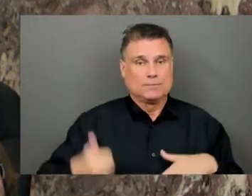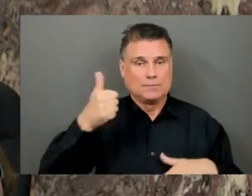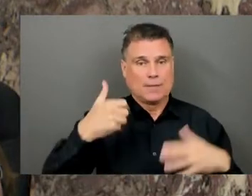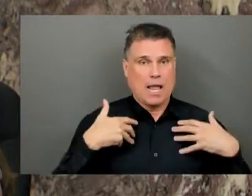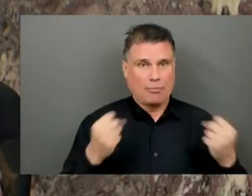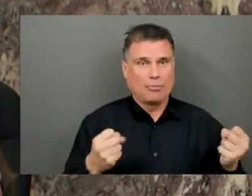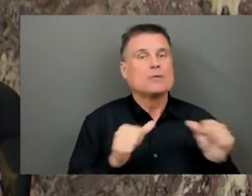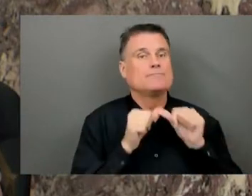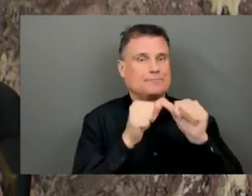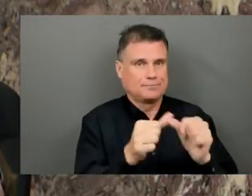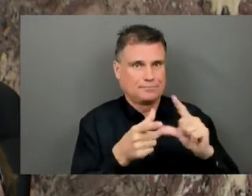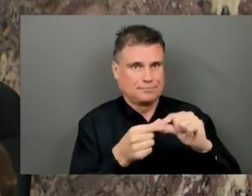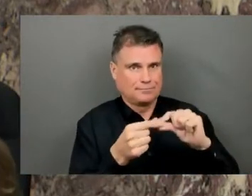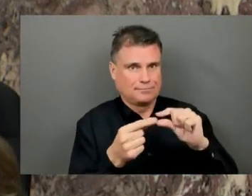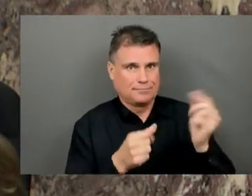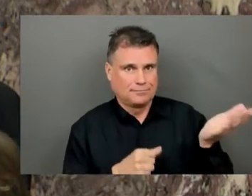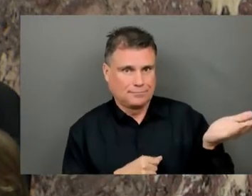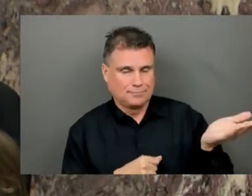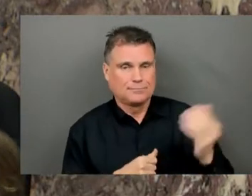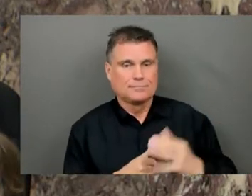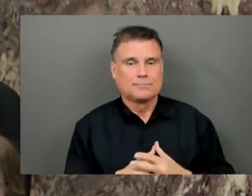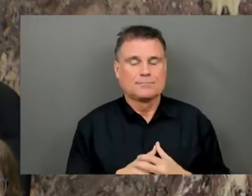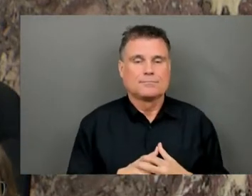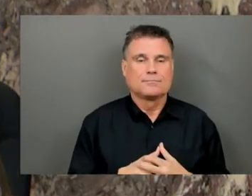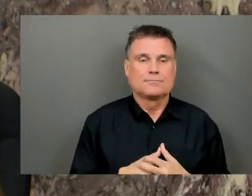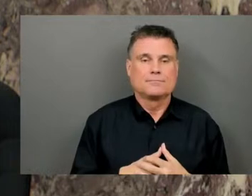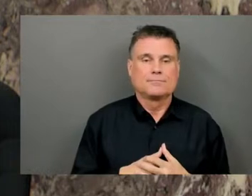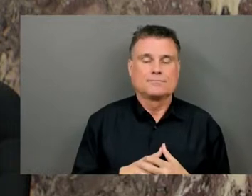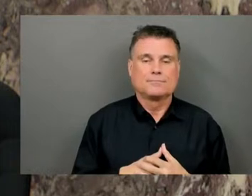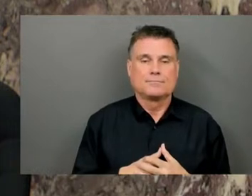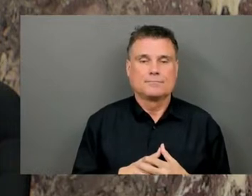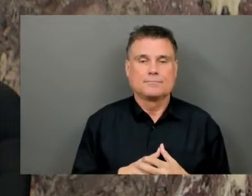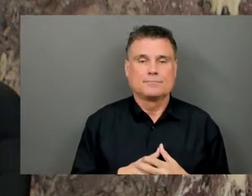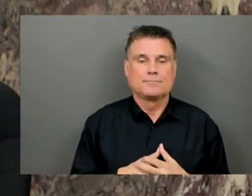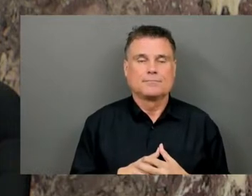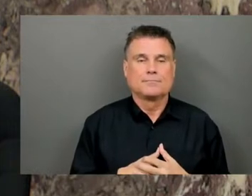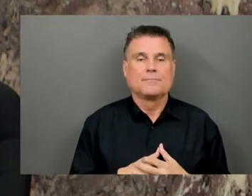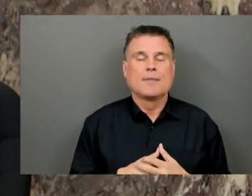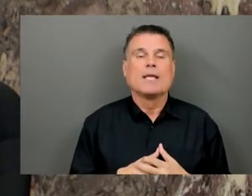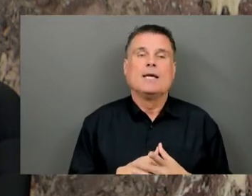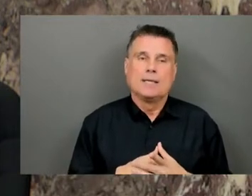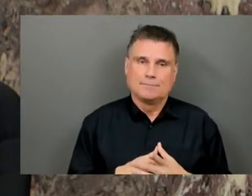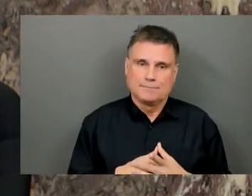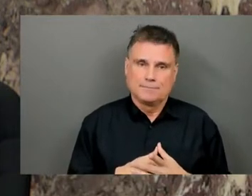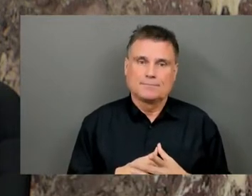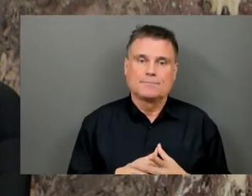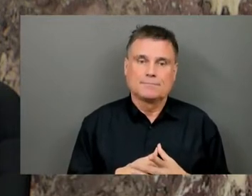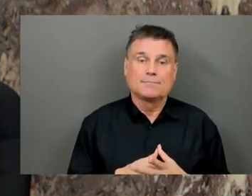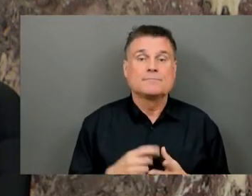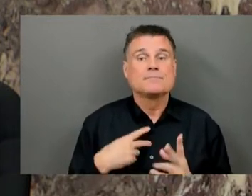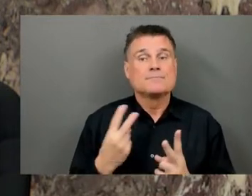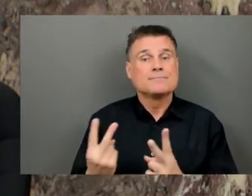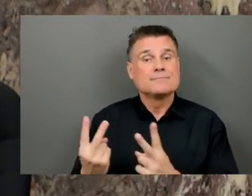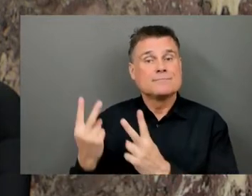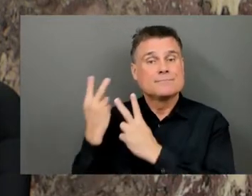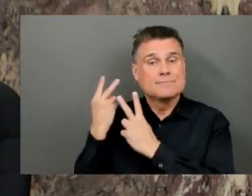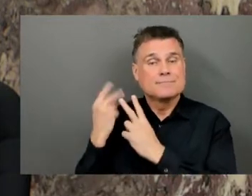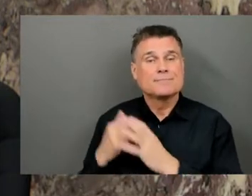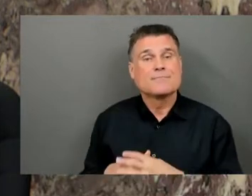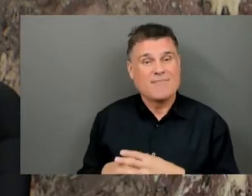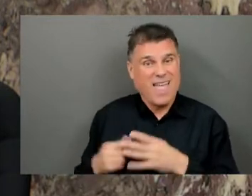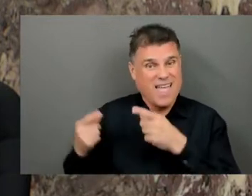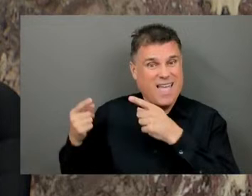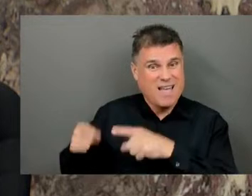overdose public health and emergency to the COVID-19 pandemic, that the member also,